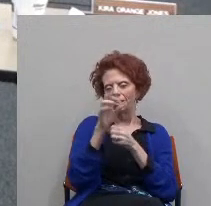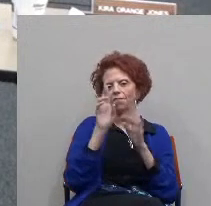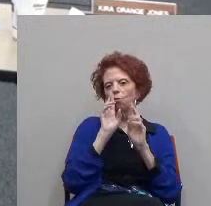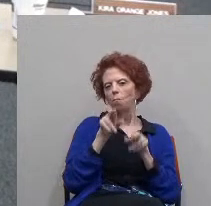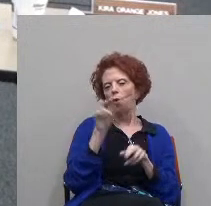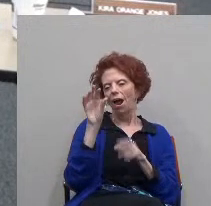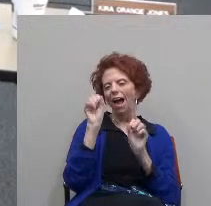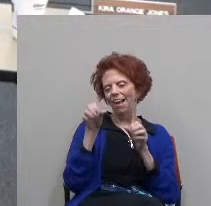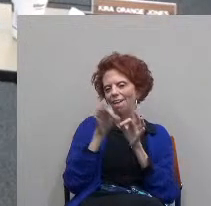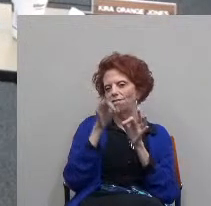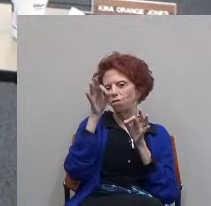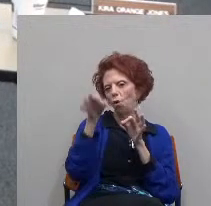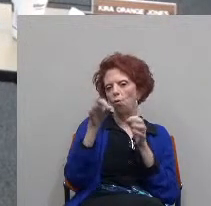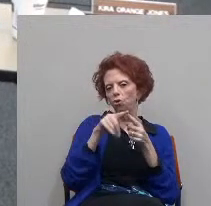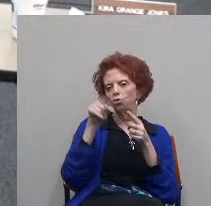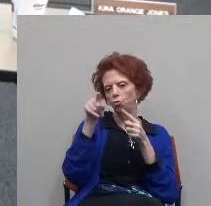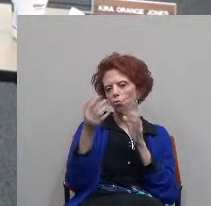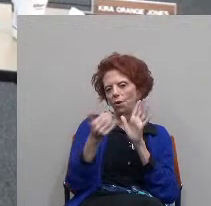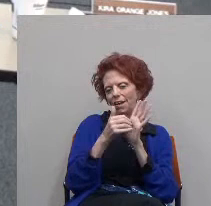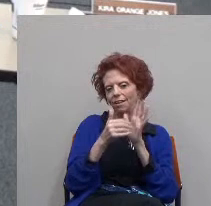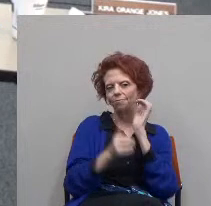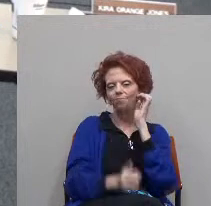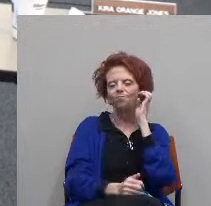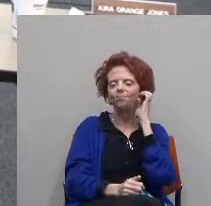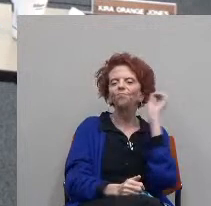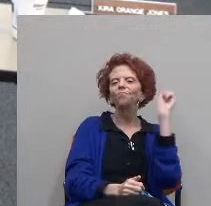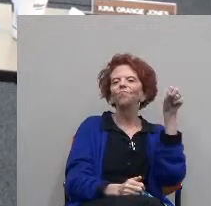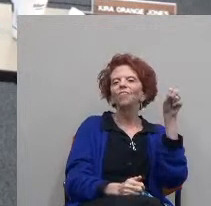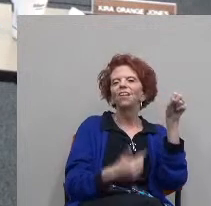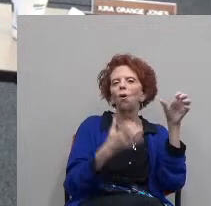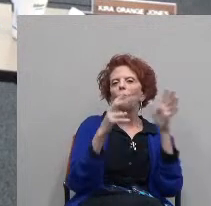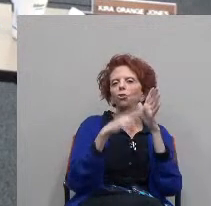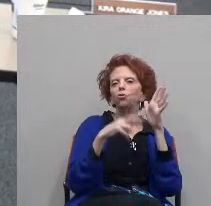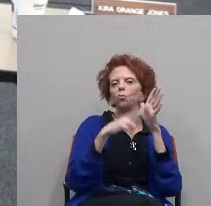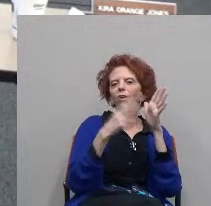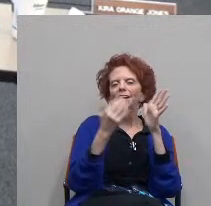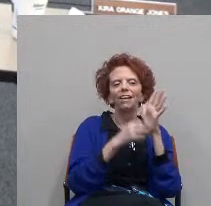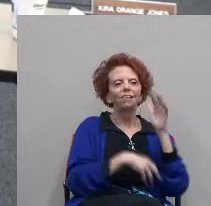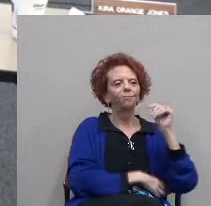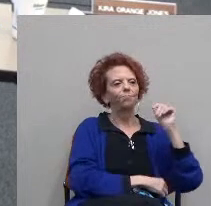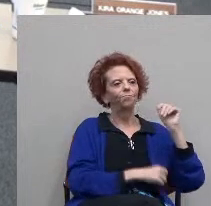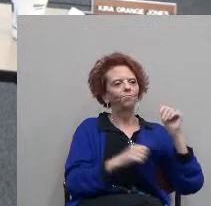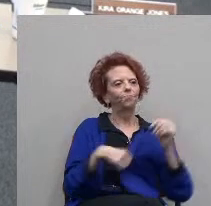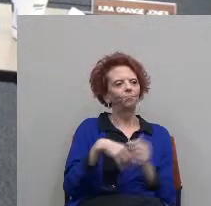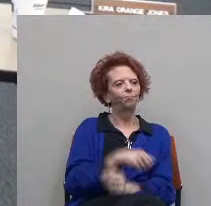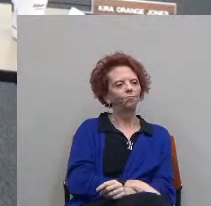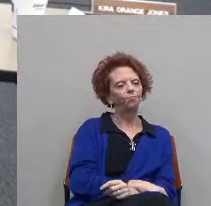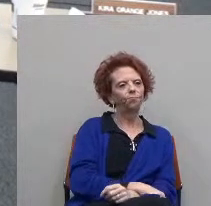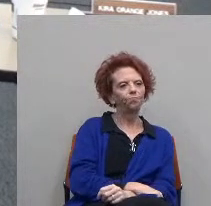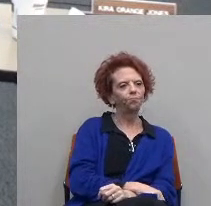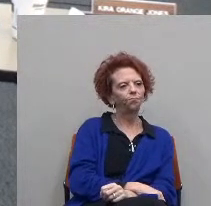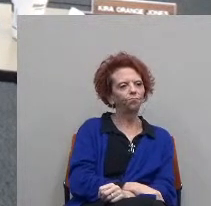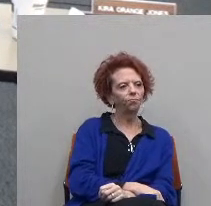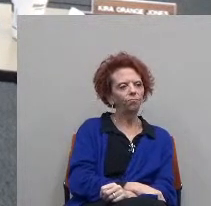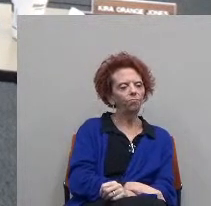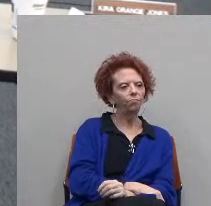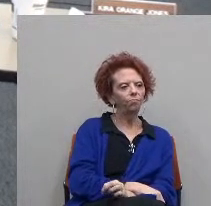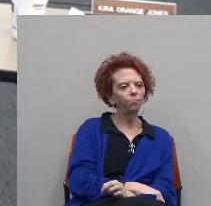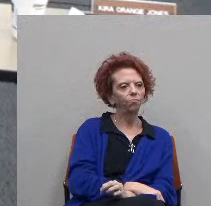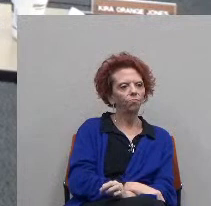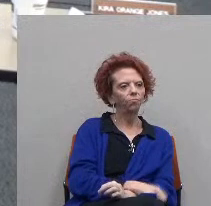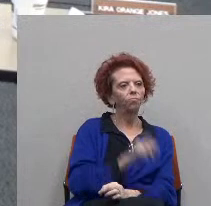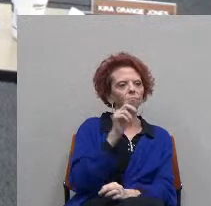I can always forward it over to y'all again. Yeah, I'd like to look at it again. I don't know if it's Legislative totally reports. complete either. There are some That's where it federal would